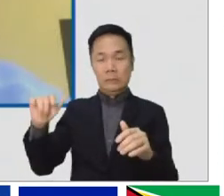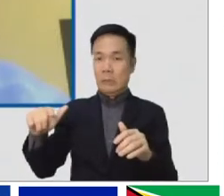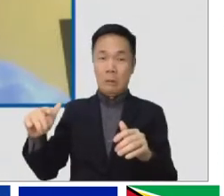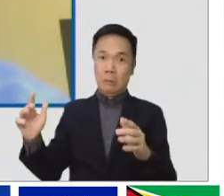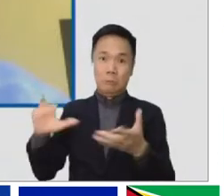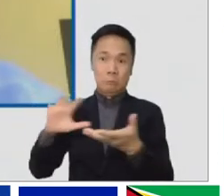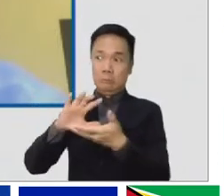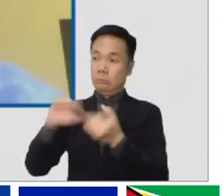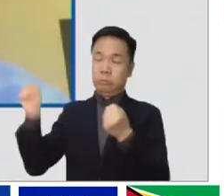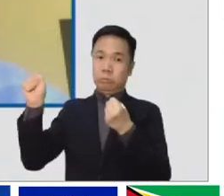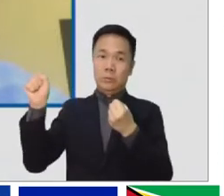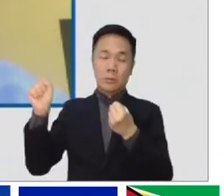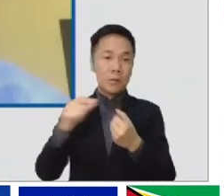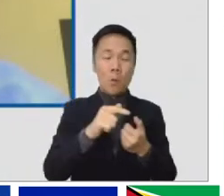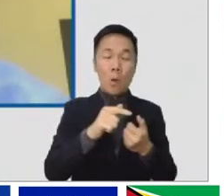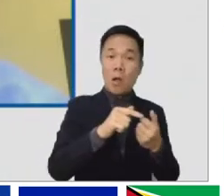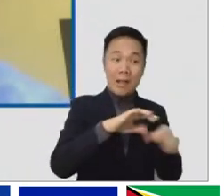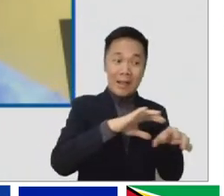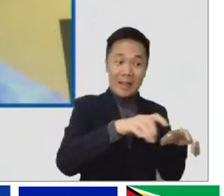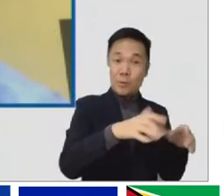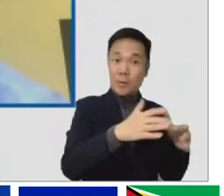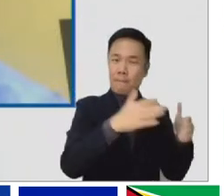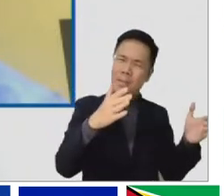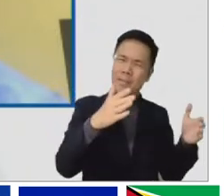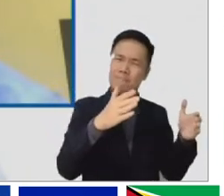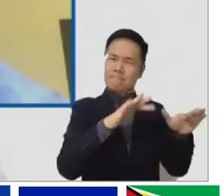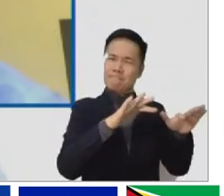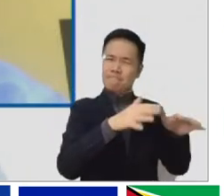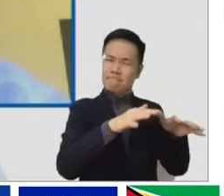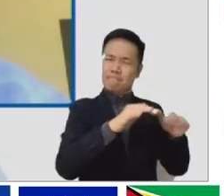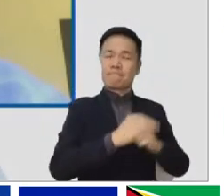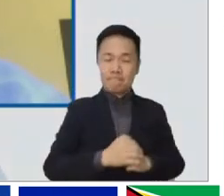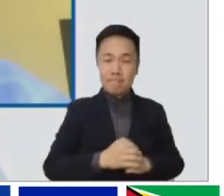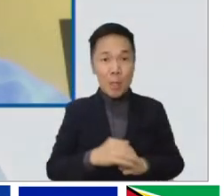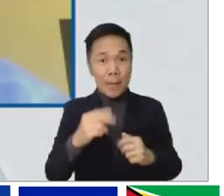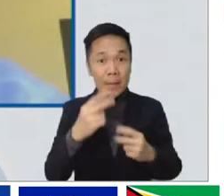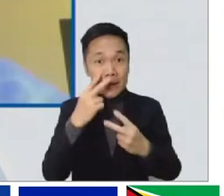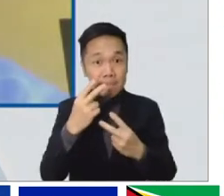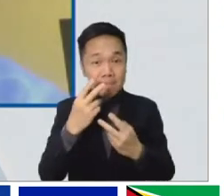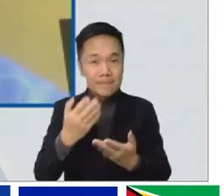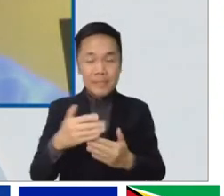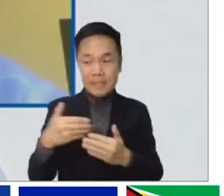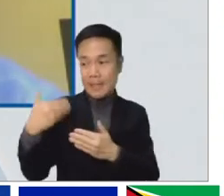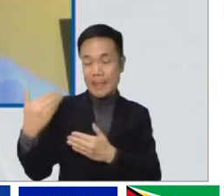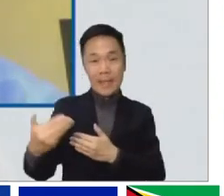our next speaker, who is Claudia